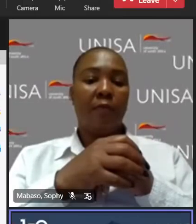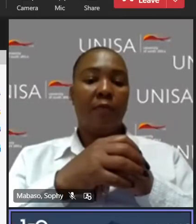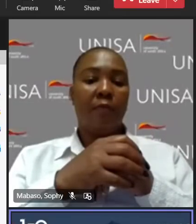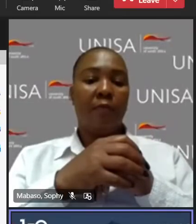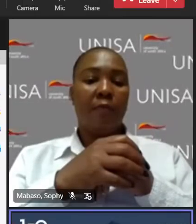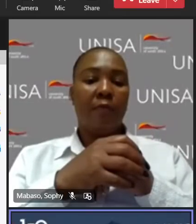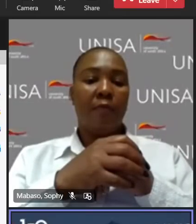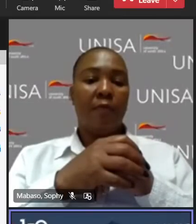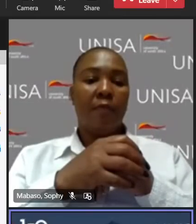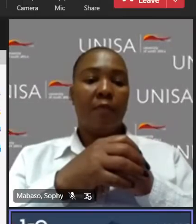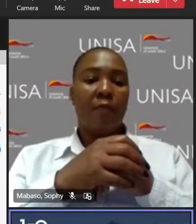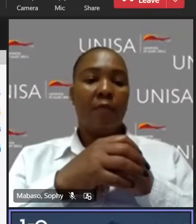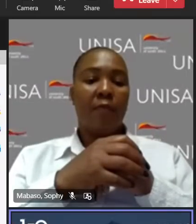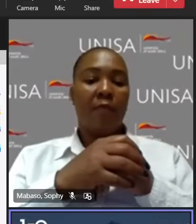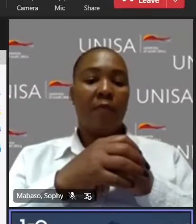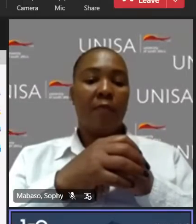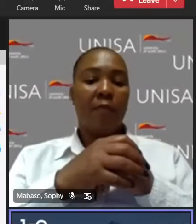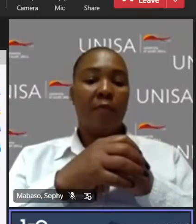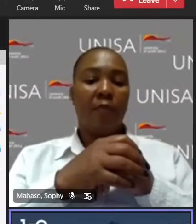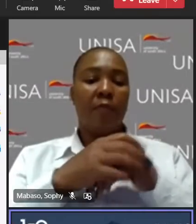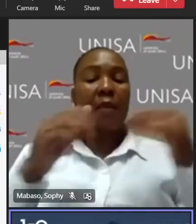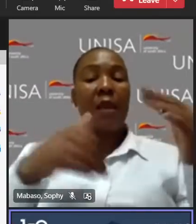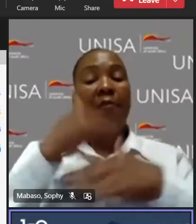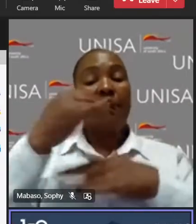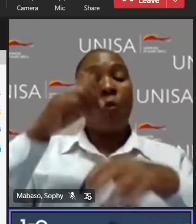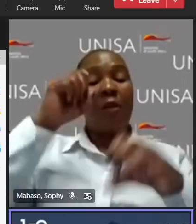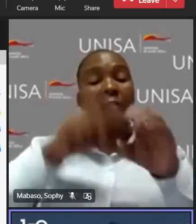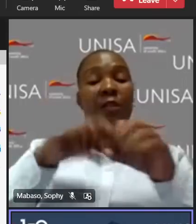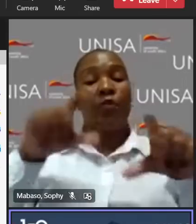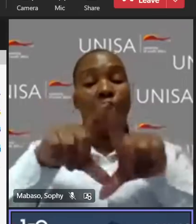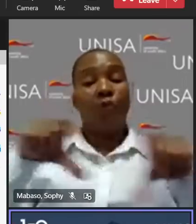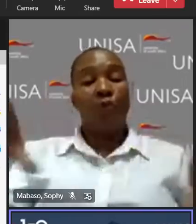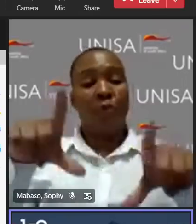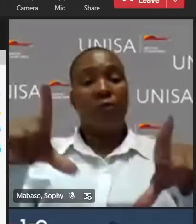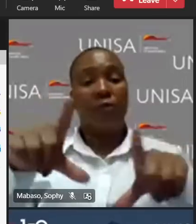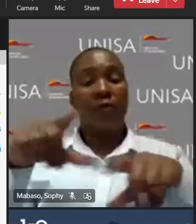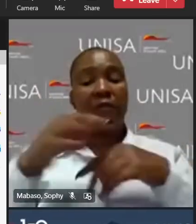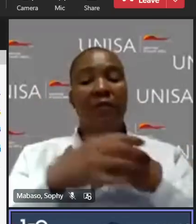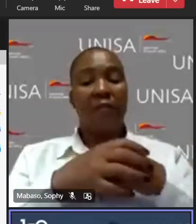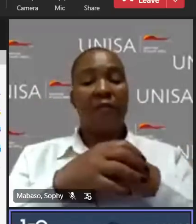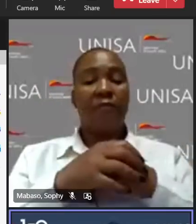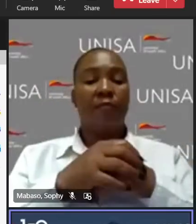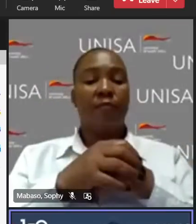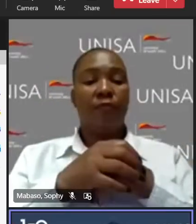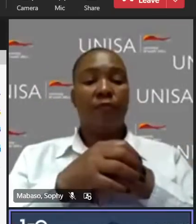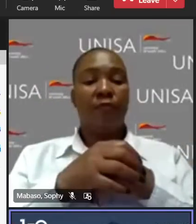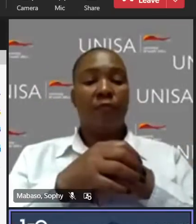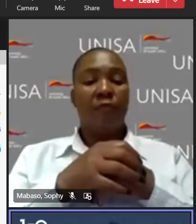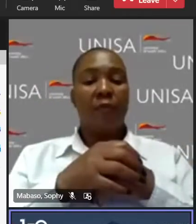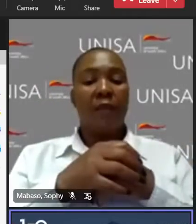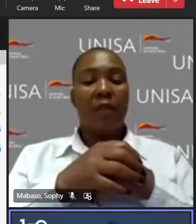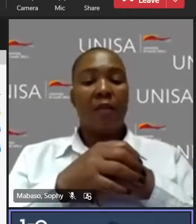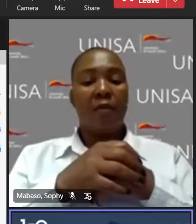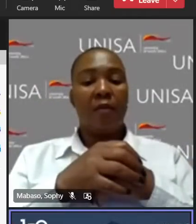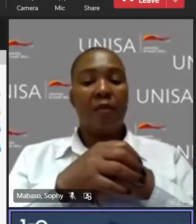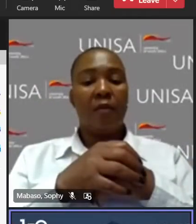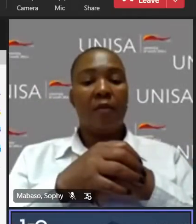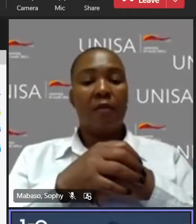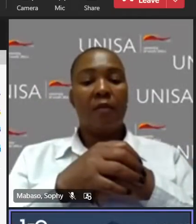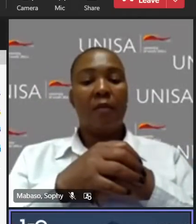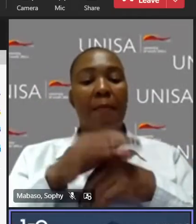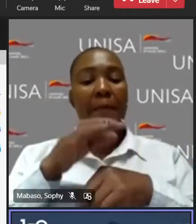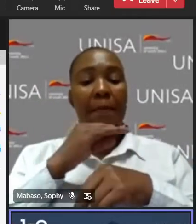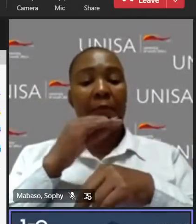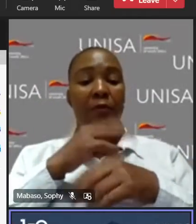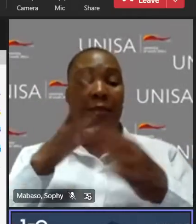See there, let me just show you without the qualification code, it's grayed out. So you have to actually populate the